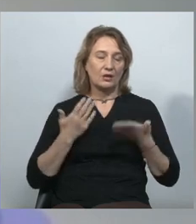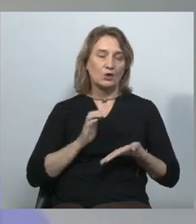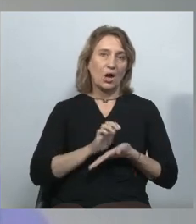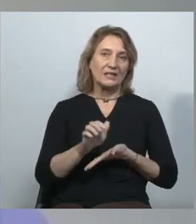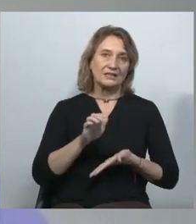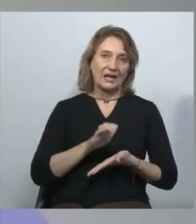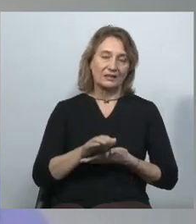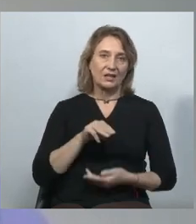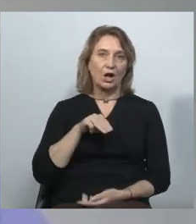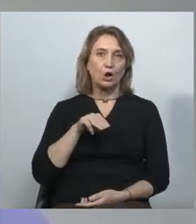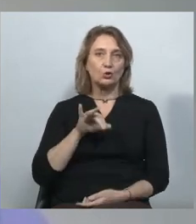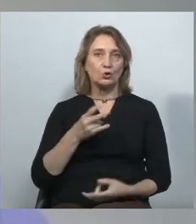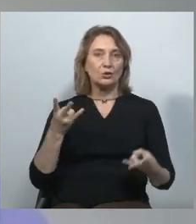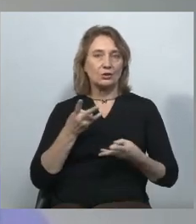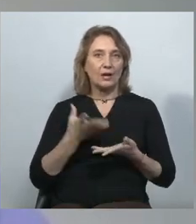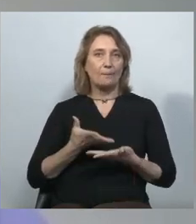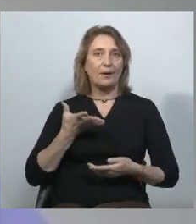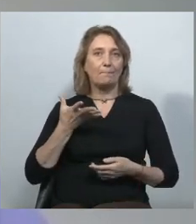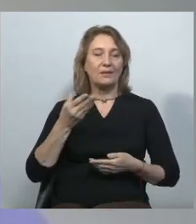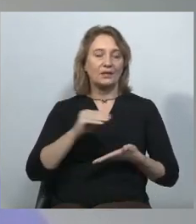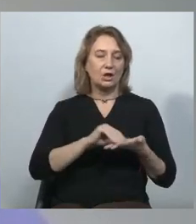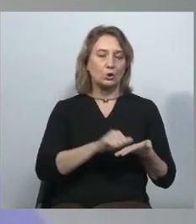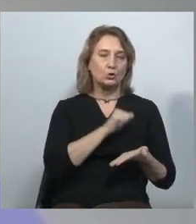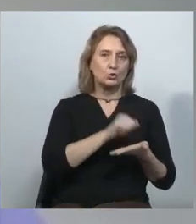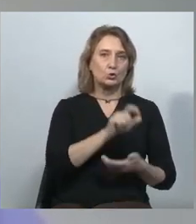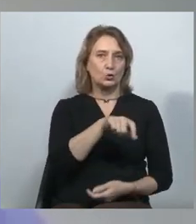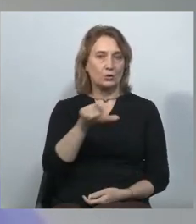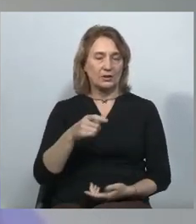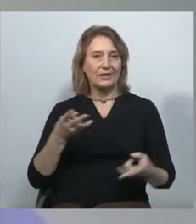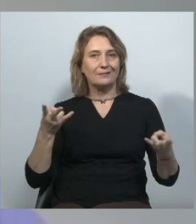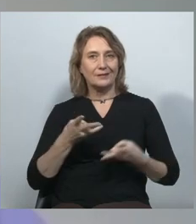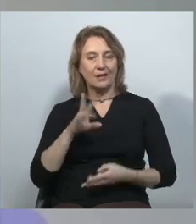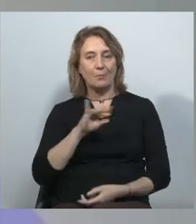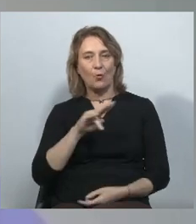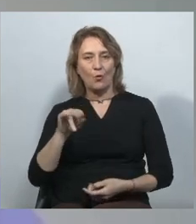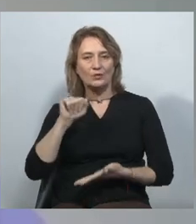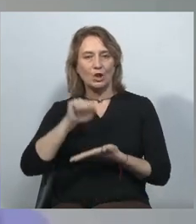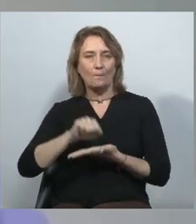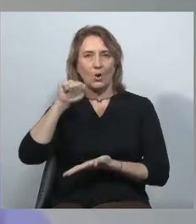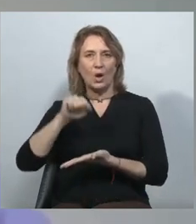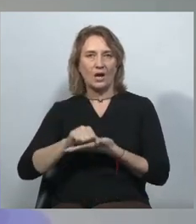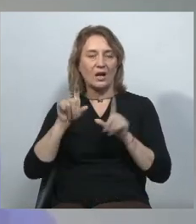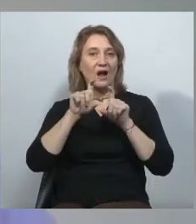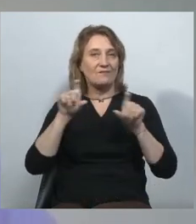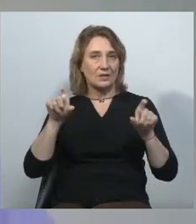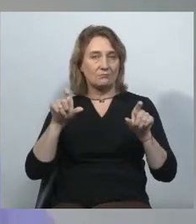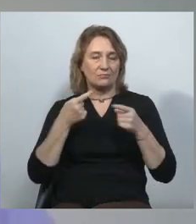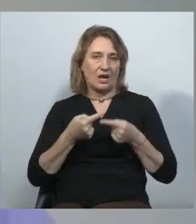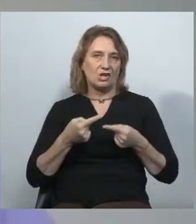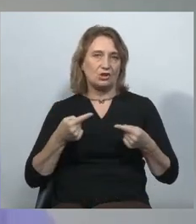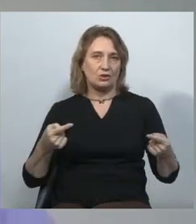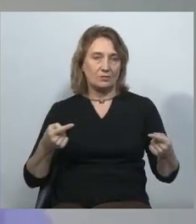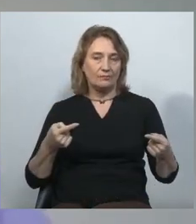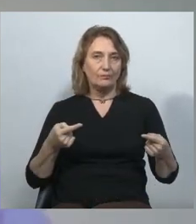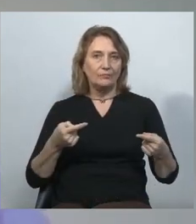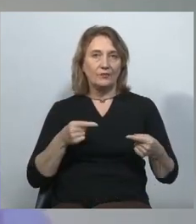Or, for example, if you are a newspaper, you need to pay journalists, you need to pay salaries, you need to pay for the office, and so on and so